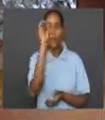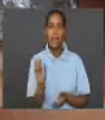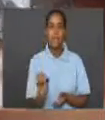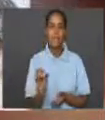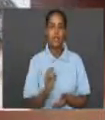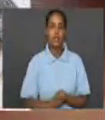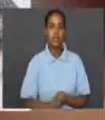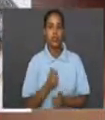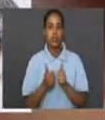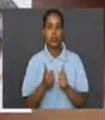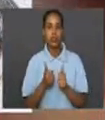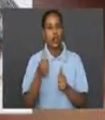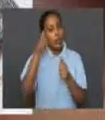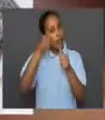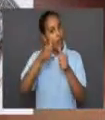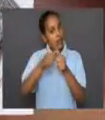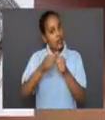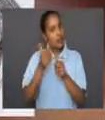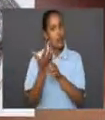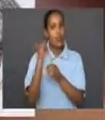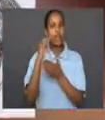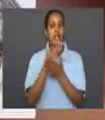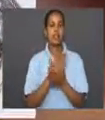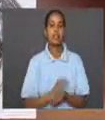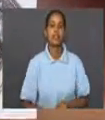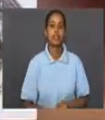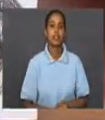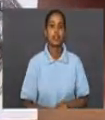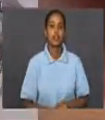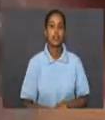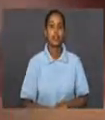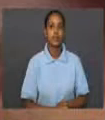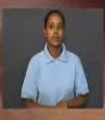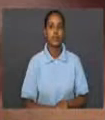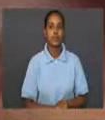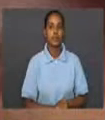4.7%, which you may remember from previous lessons.